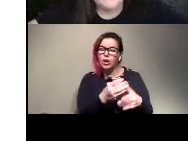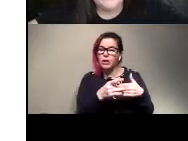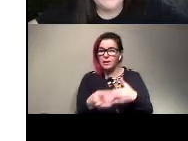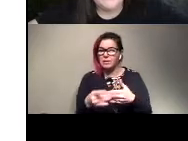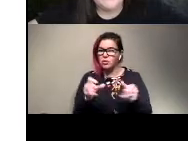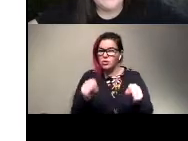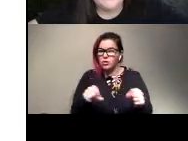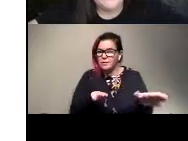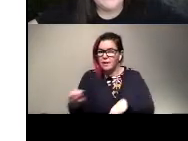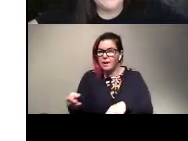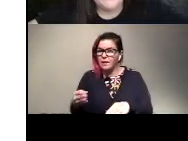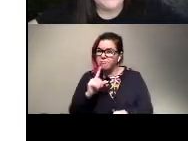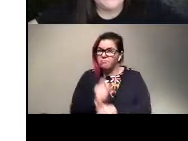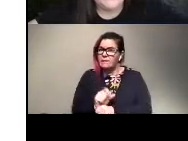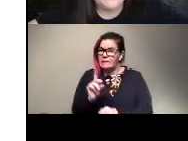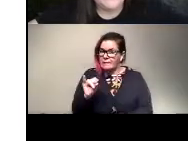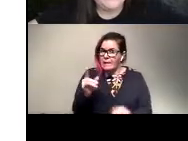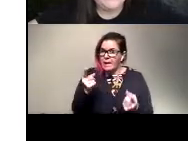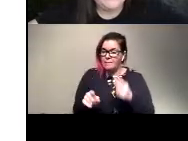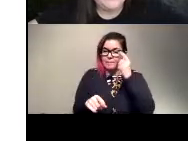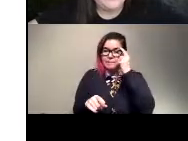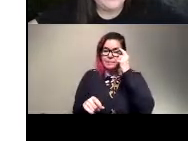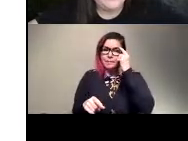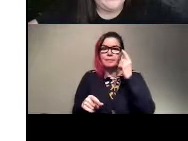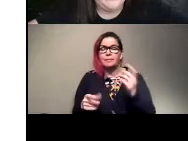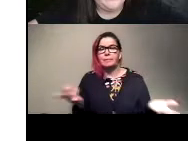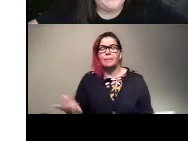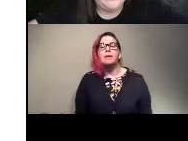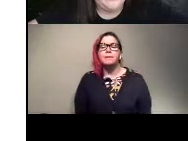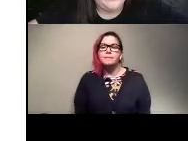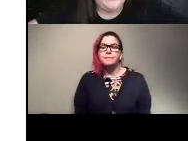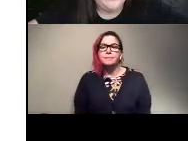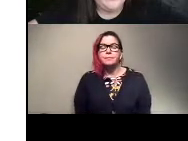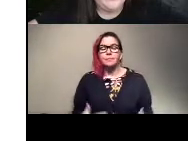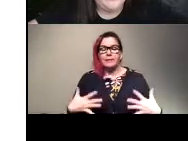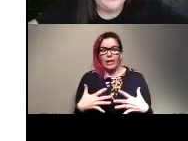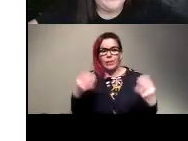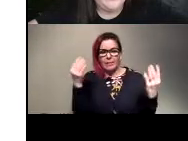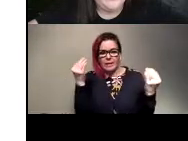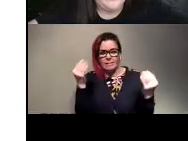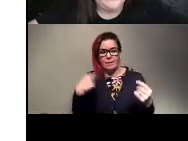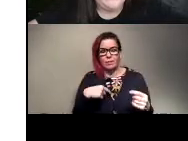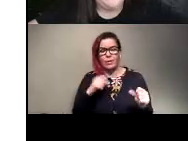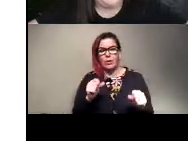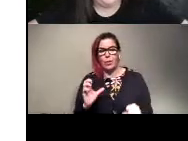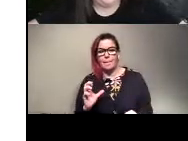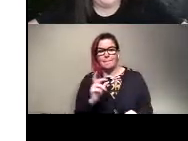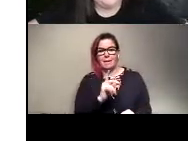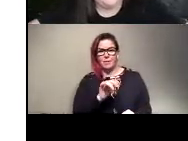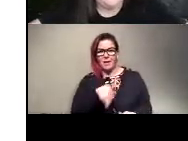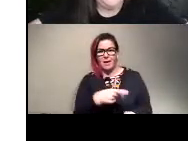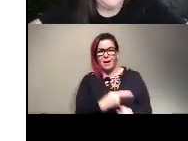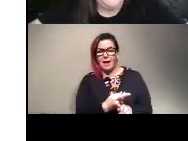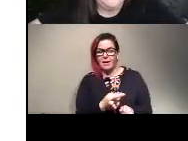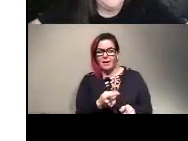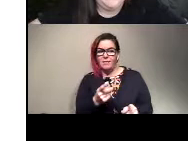and did. And so, it's the scary thing to think about is that we could be returning to something like that if we don't find